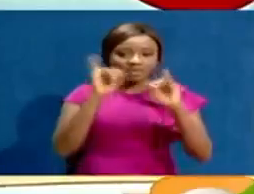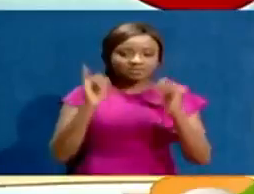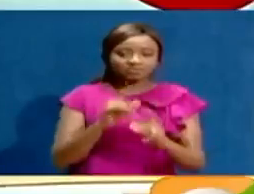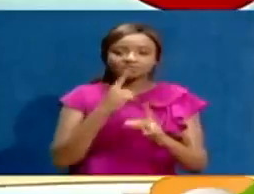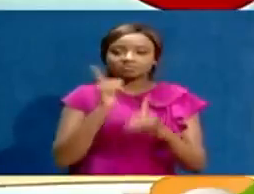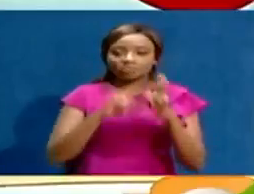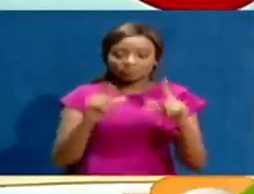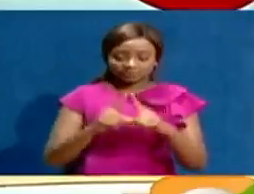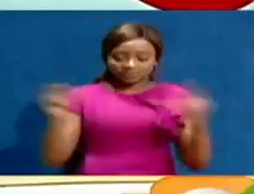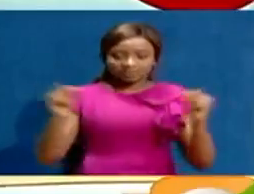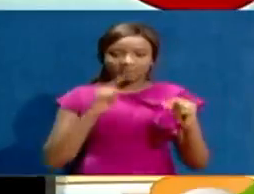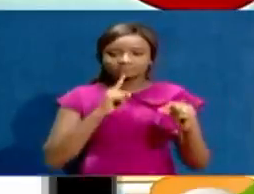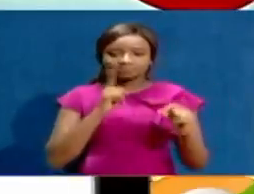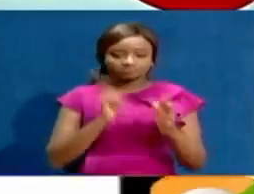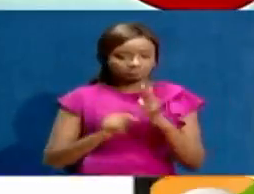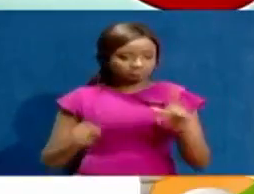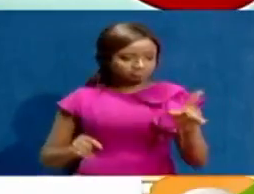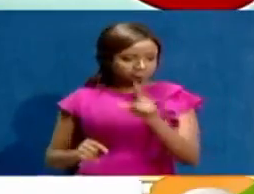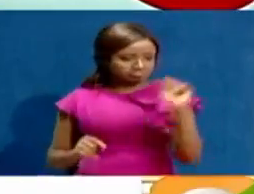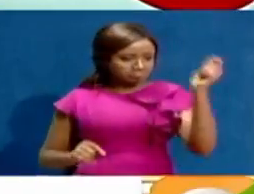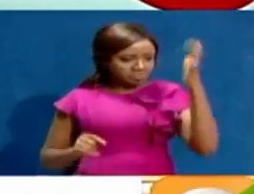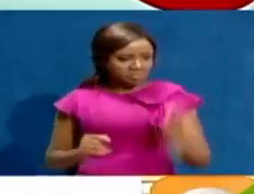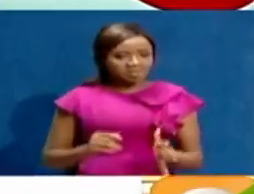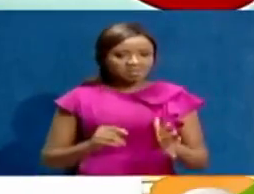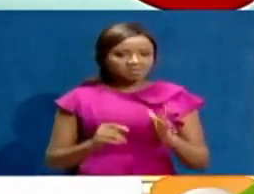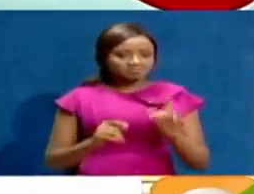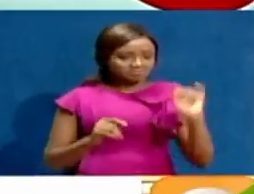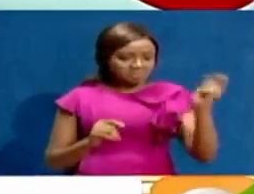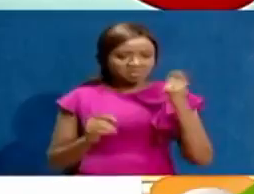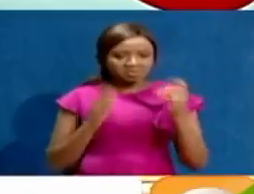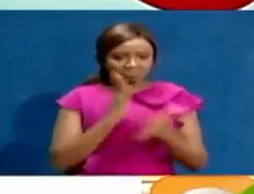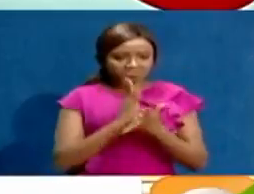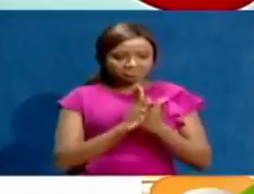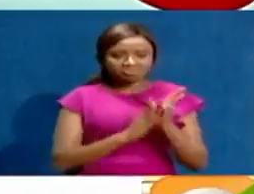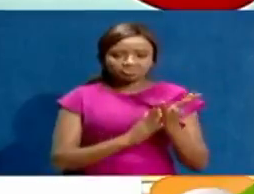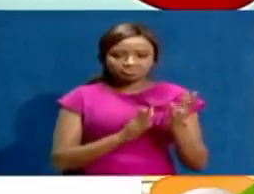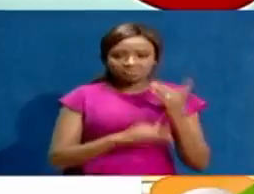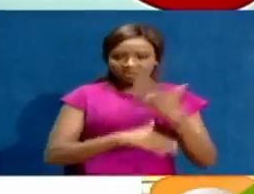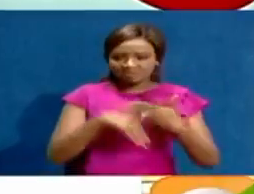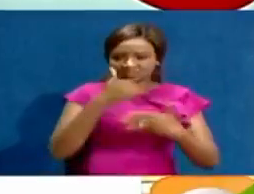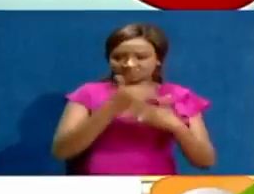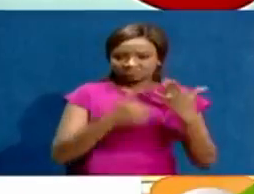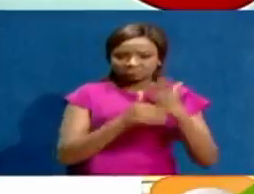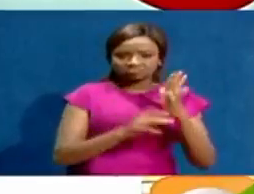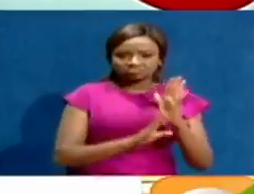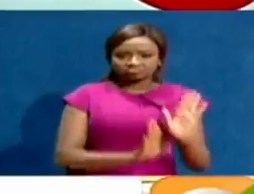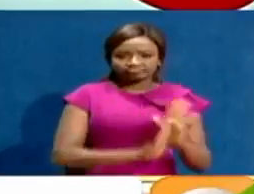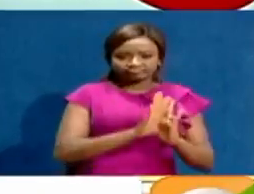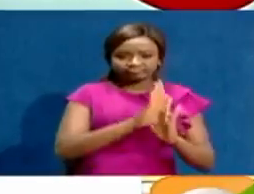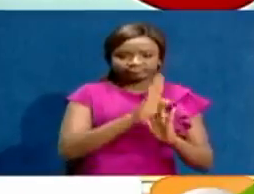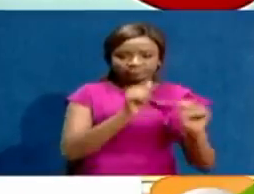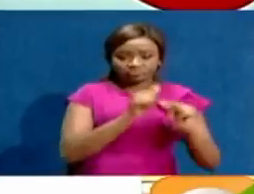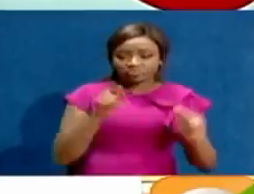Japan has lauded Kenya for its efforts in infrastructure development. Japan's Foreign Affairs Minister Toshimitsu